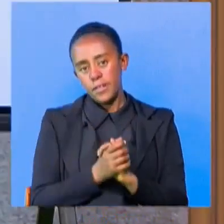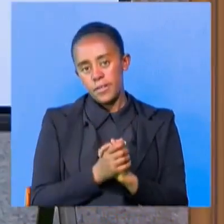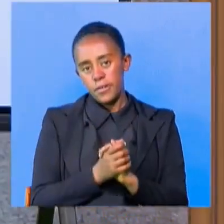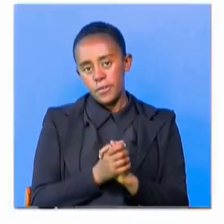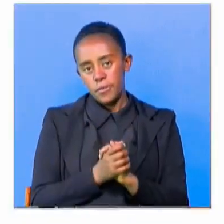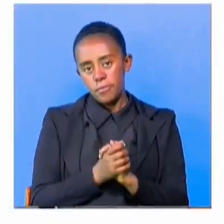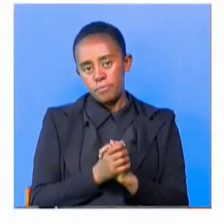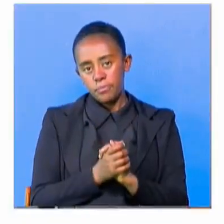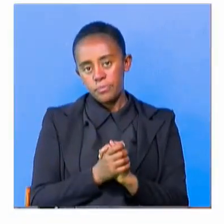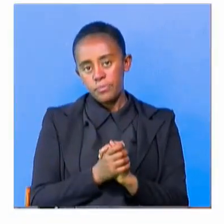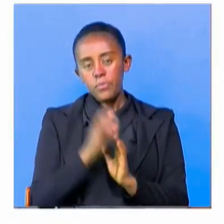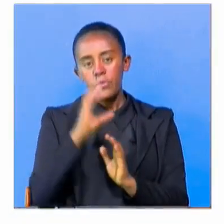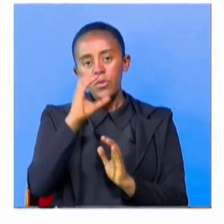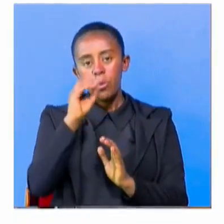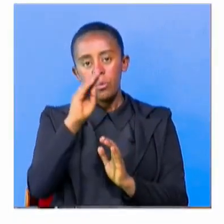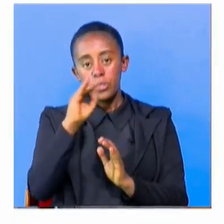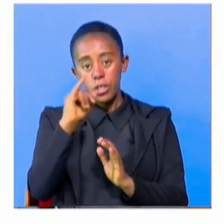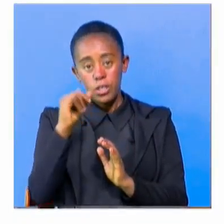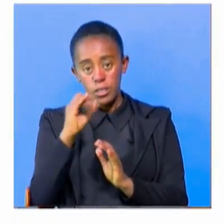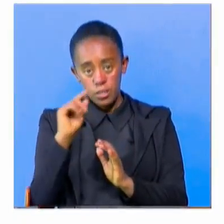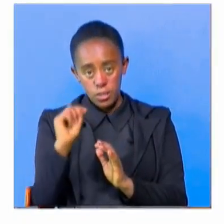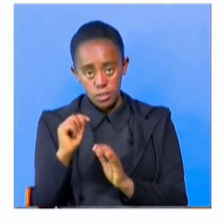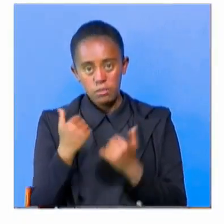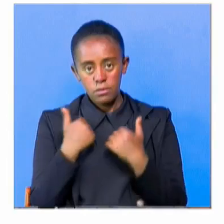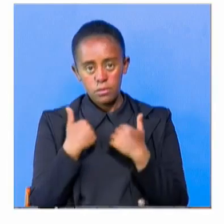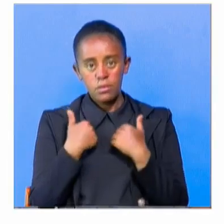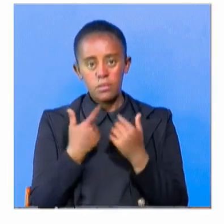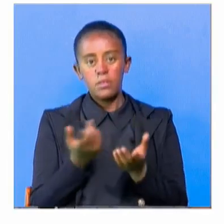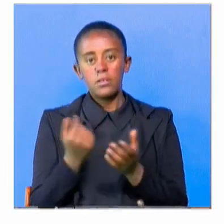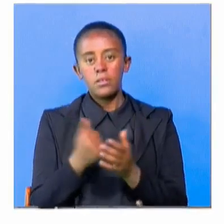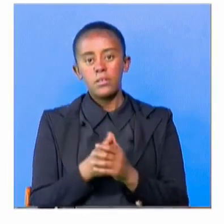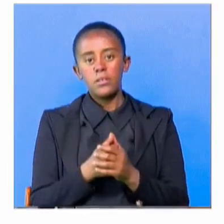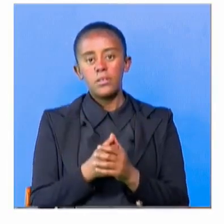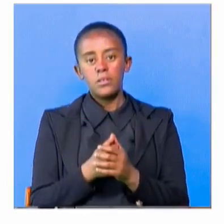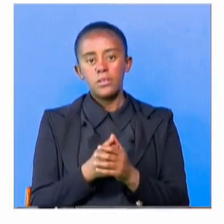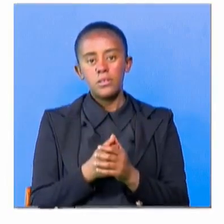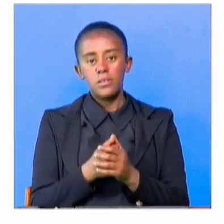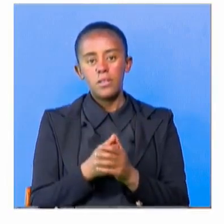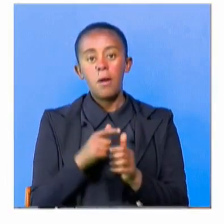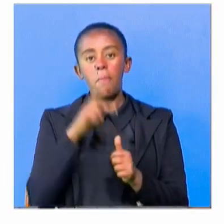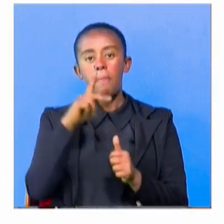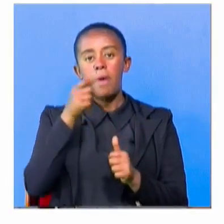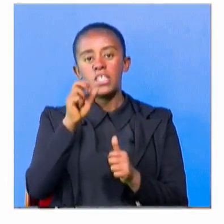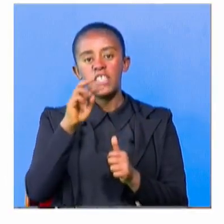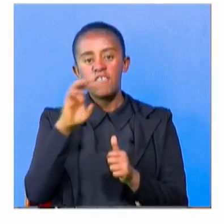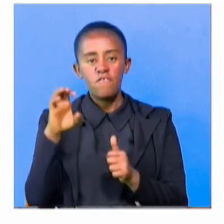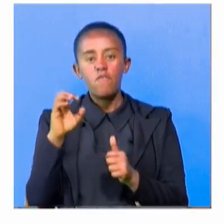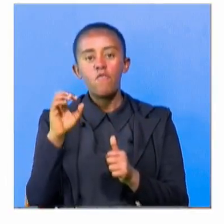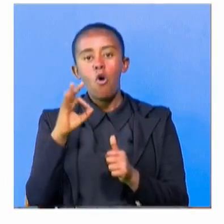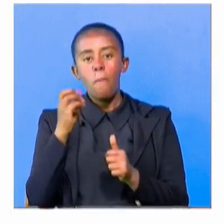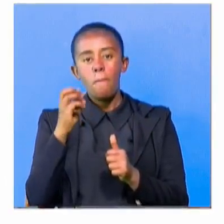one is the object? The object comes here now. This is a passive form.